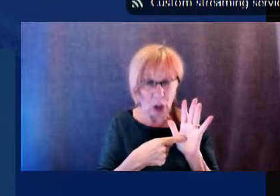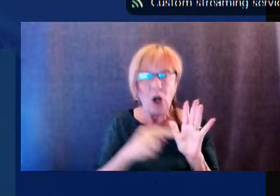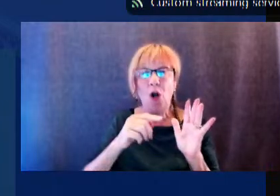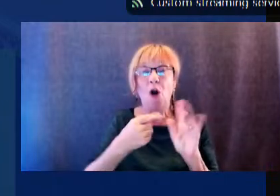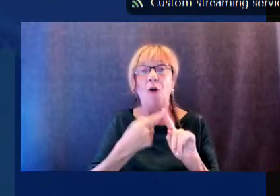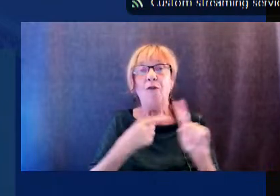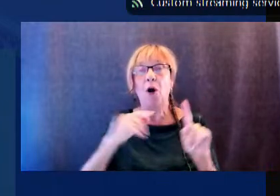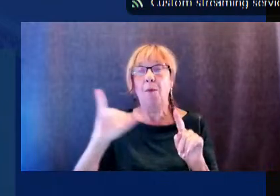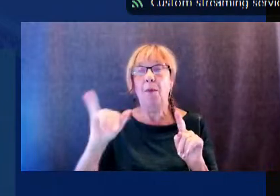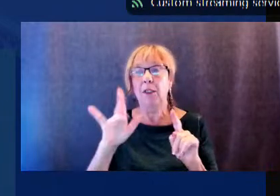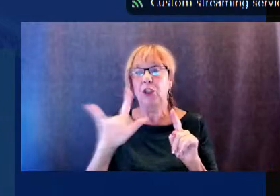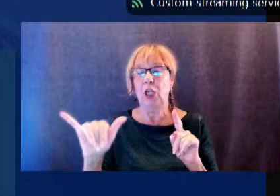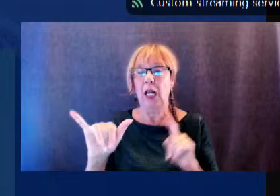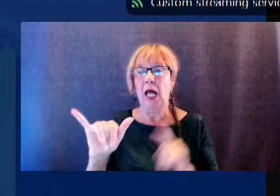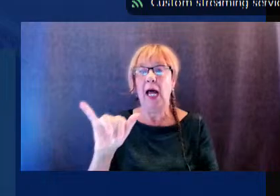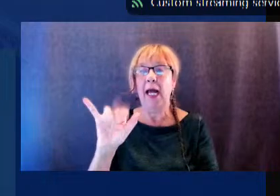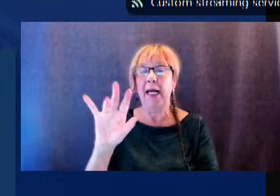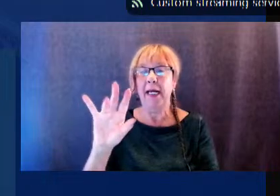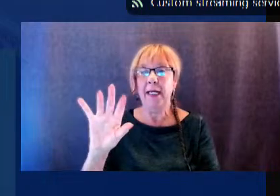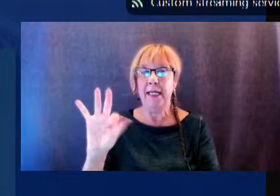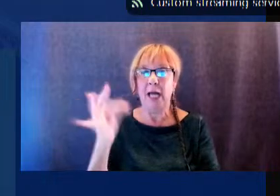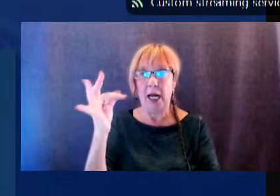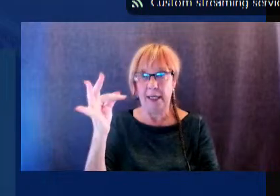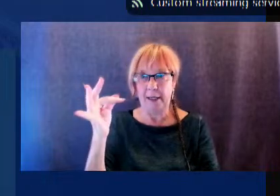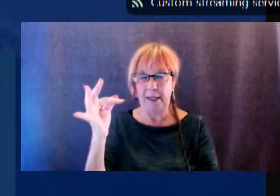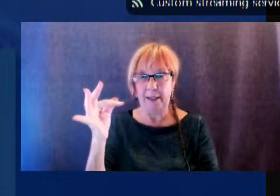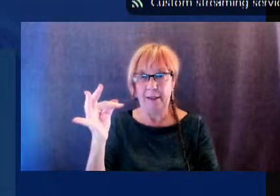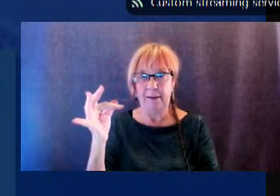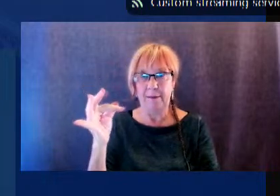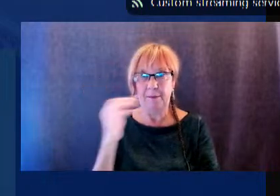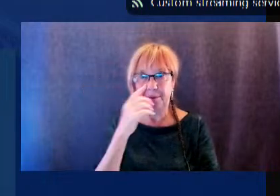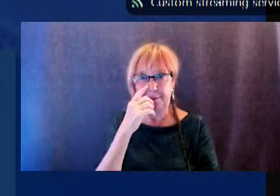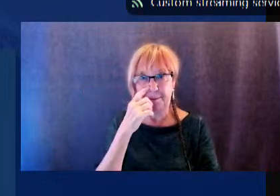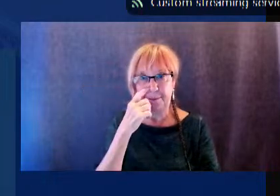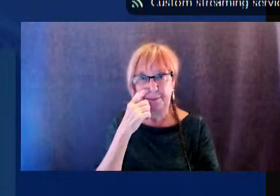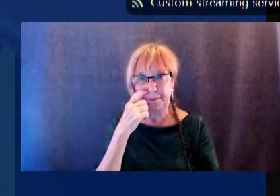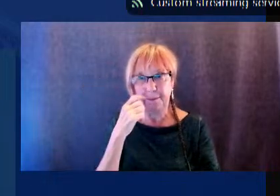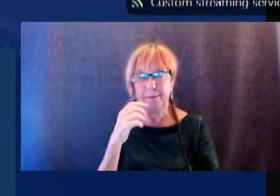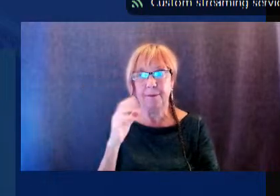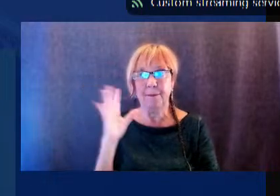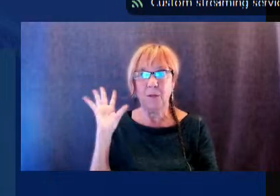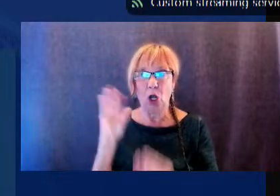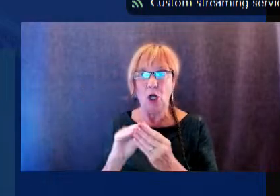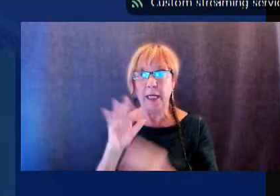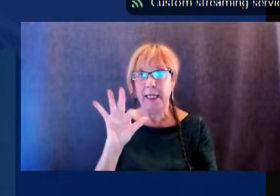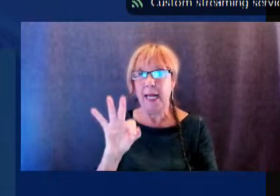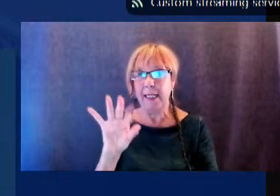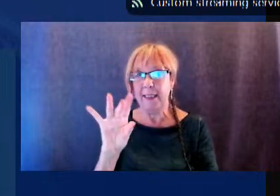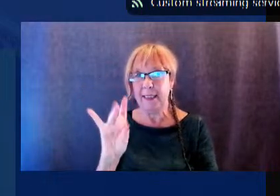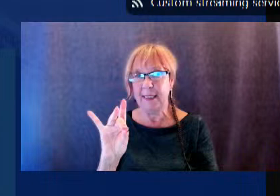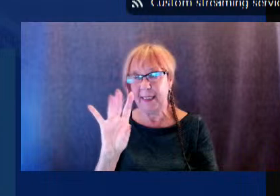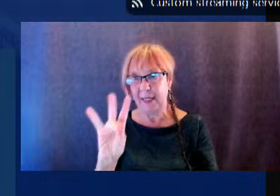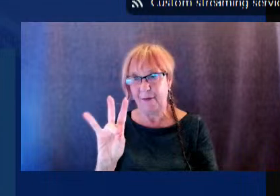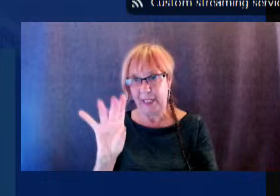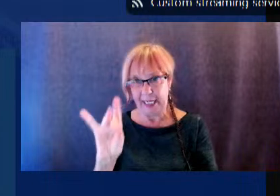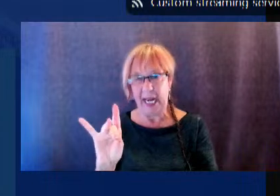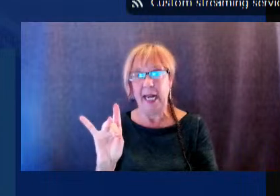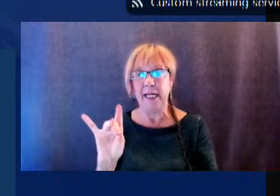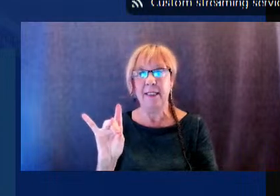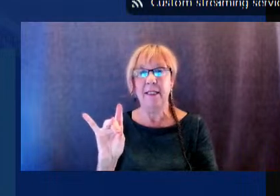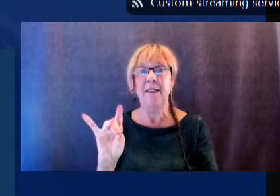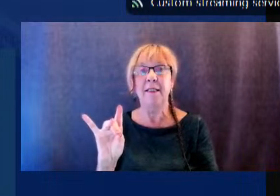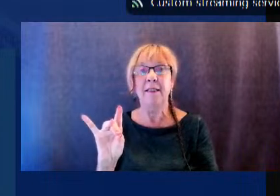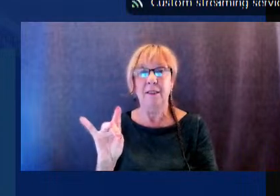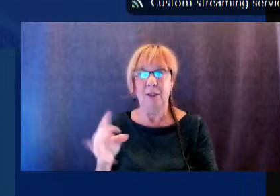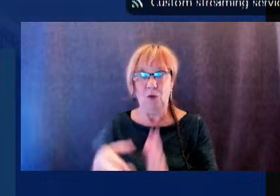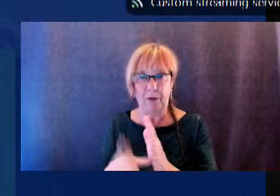was 978 applications received to LA County. Zoning planning had reviewed and returned with comments, a certain